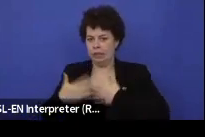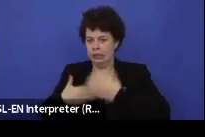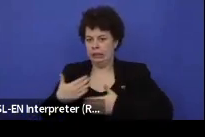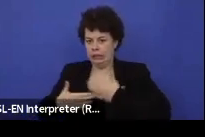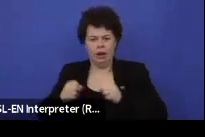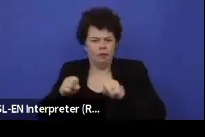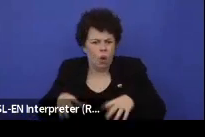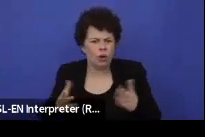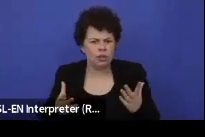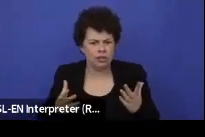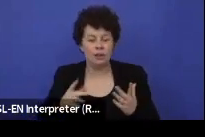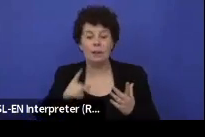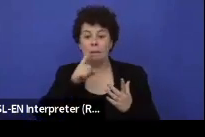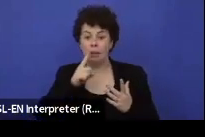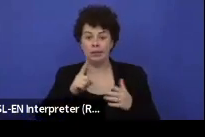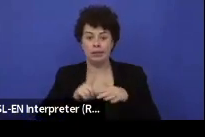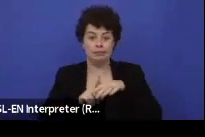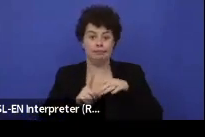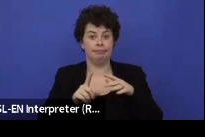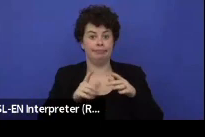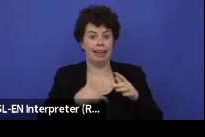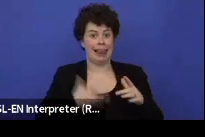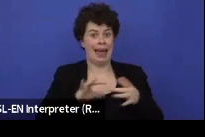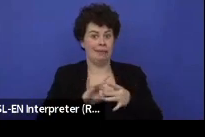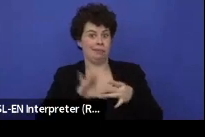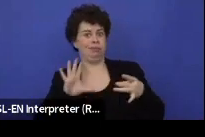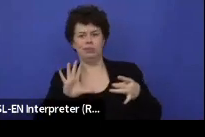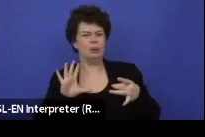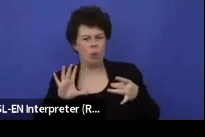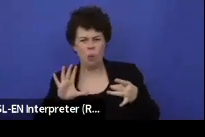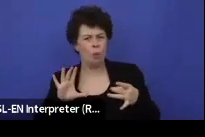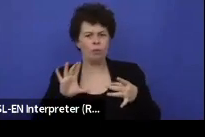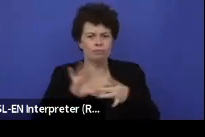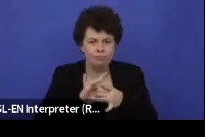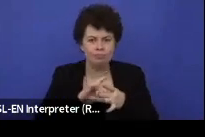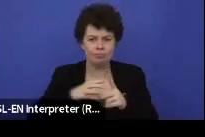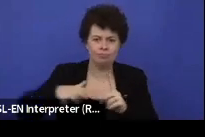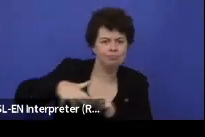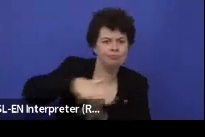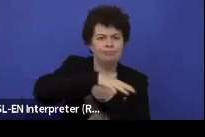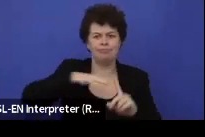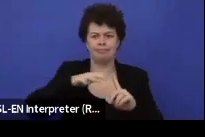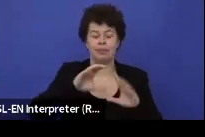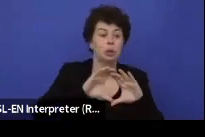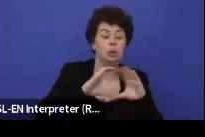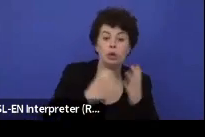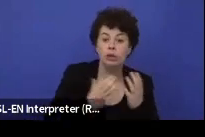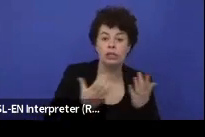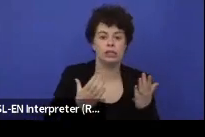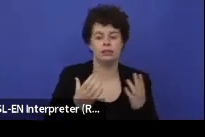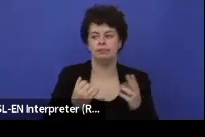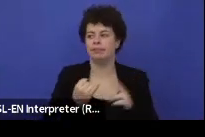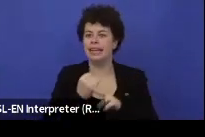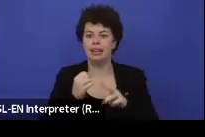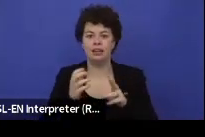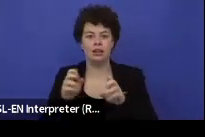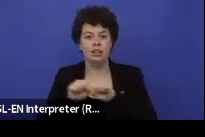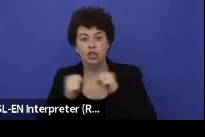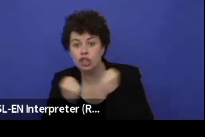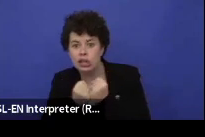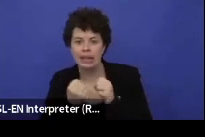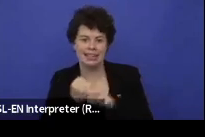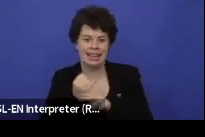are, but situated within the place, within the community, within the society that they're